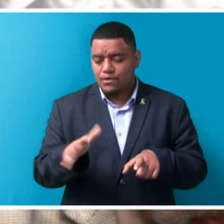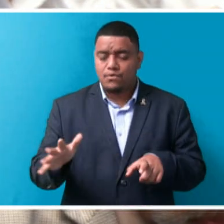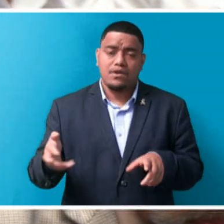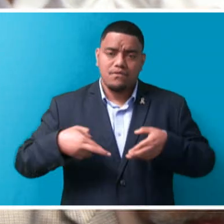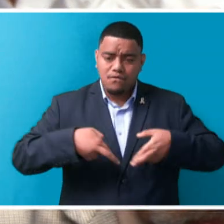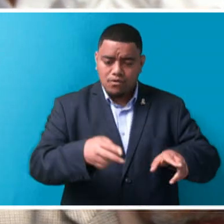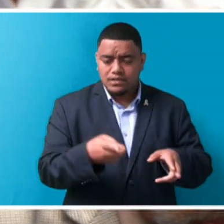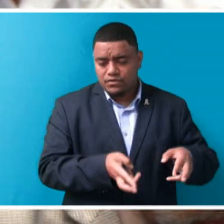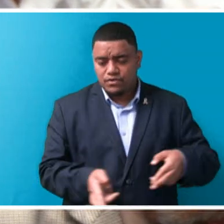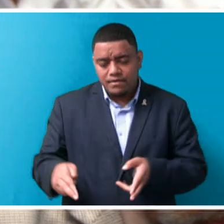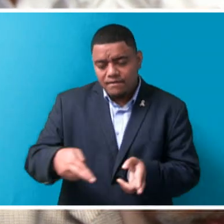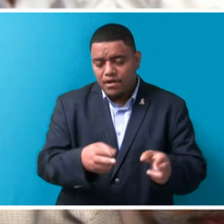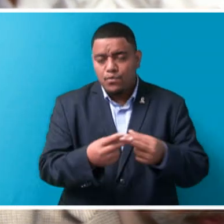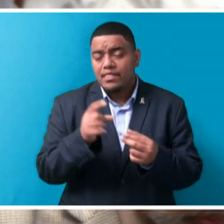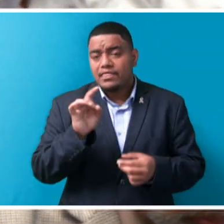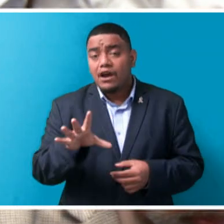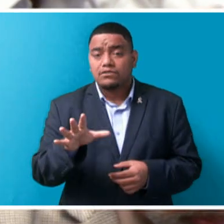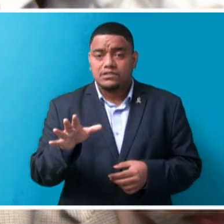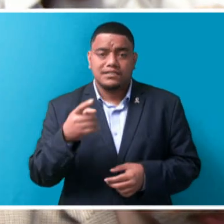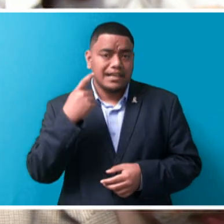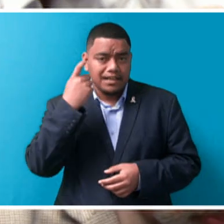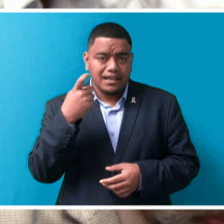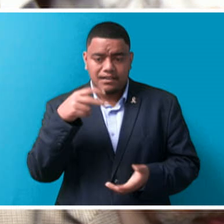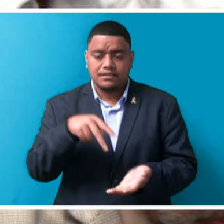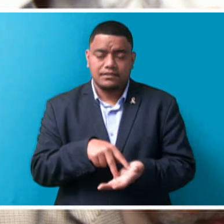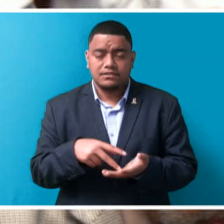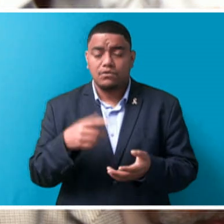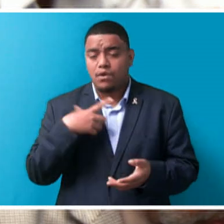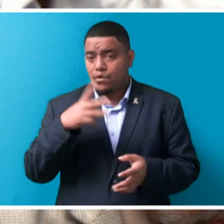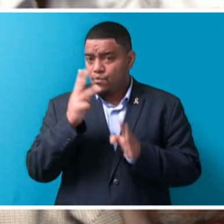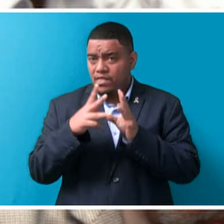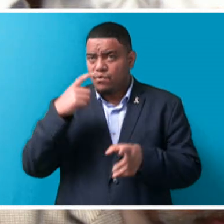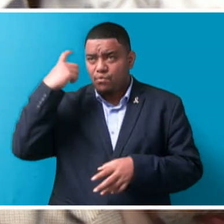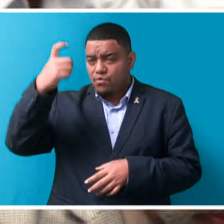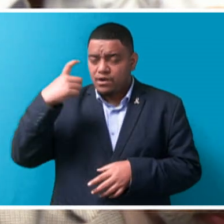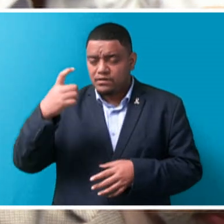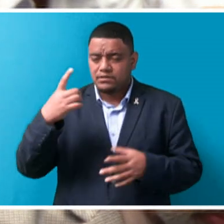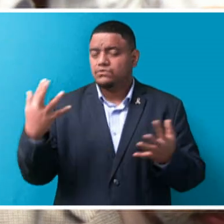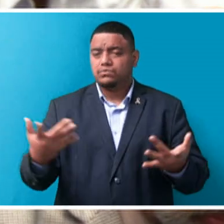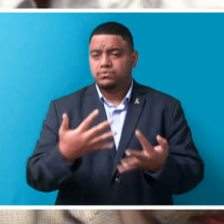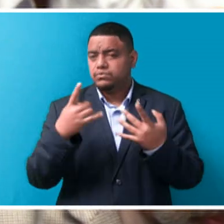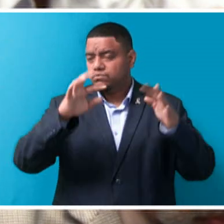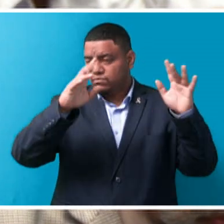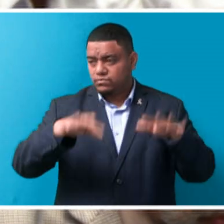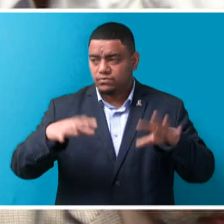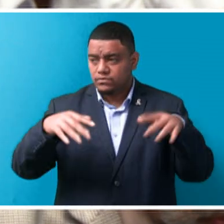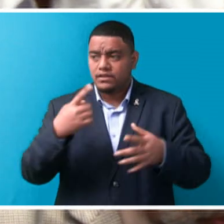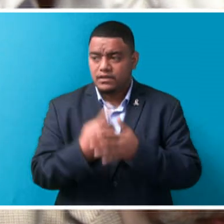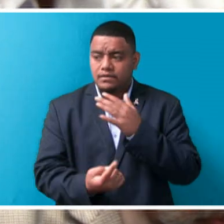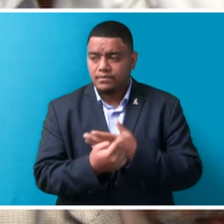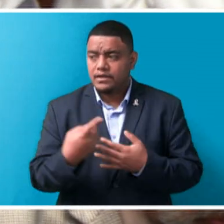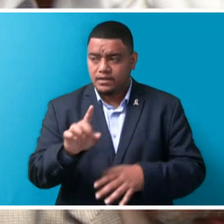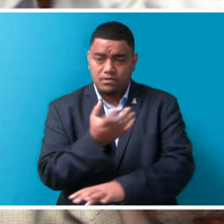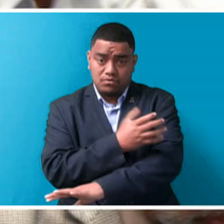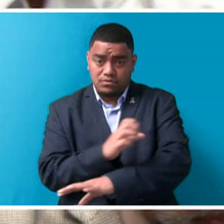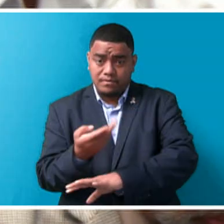adult supervision. The weather is very unpredictable, much windier than usual, and for coastal and